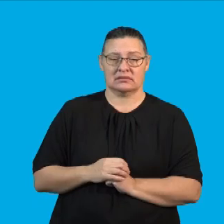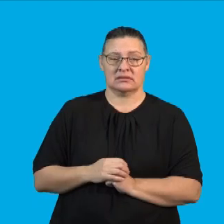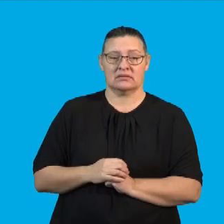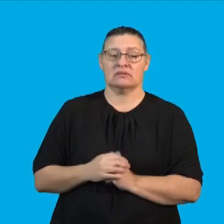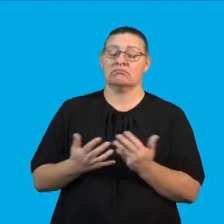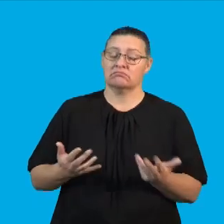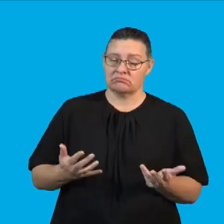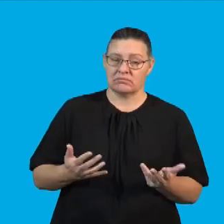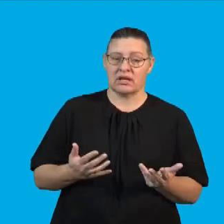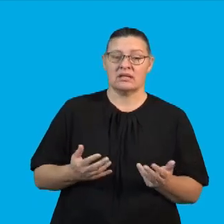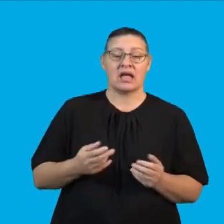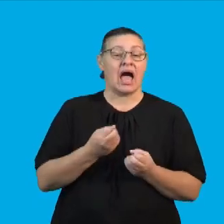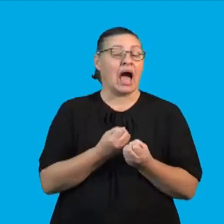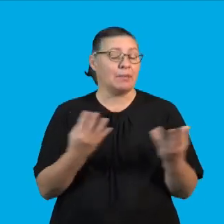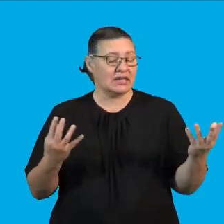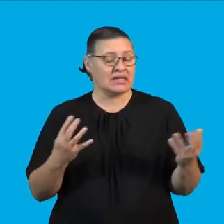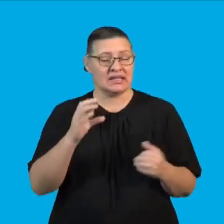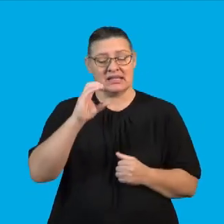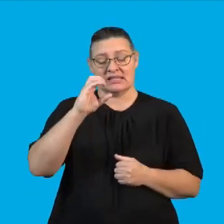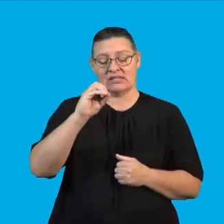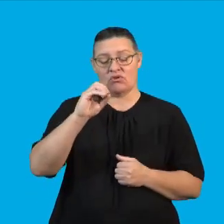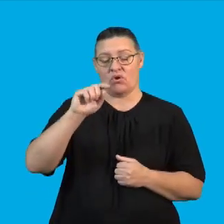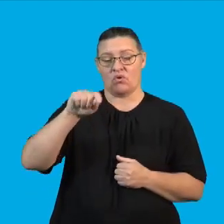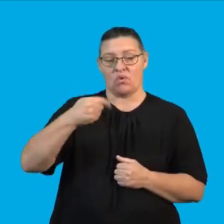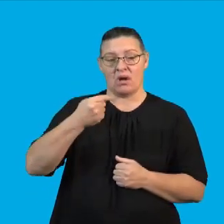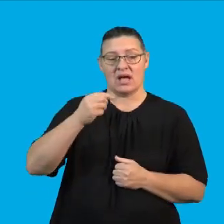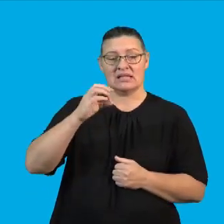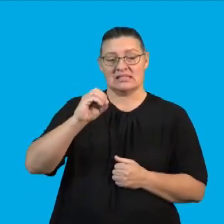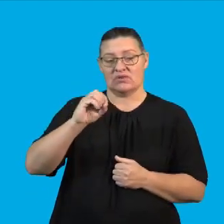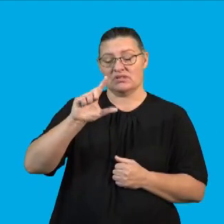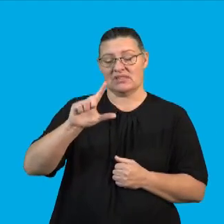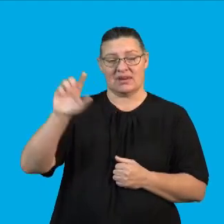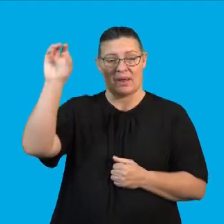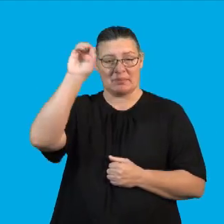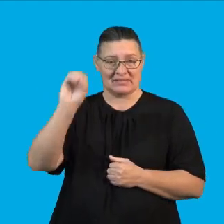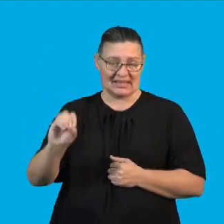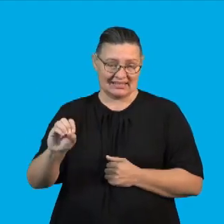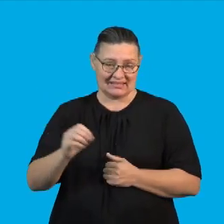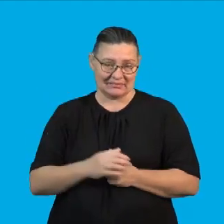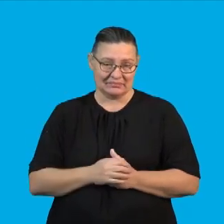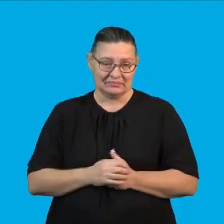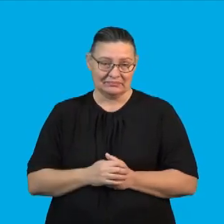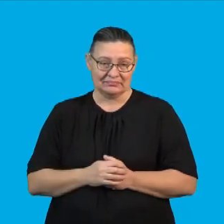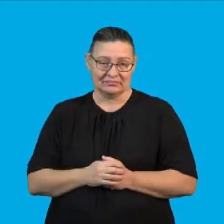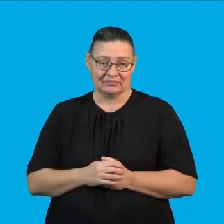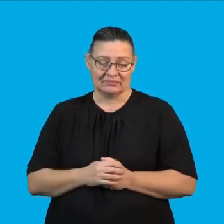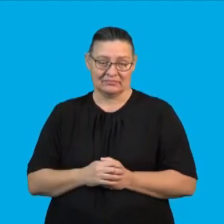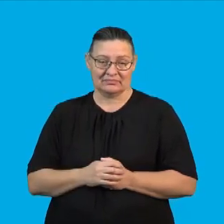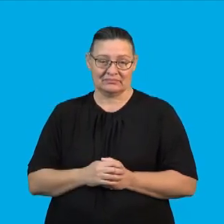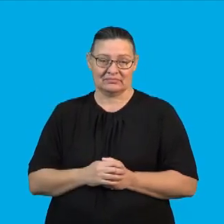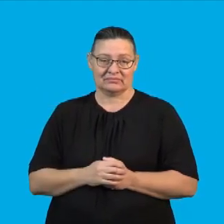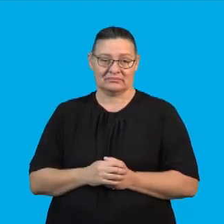because we are looking for percentage, you must multiply. You need to multiply by